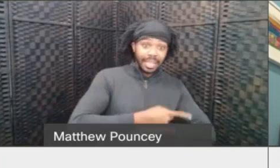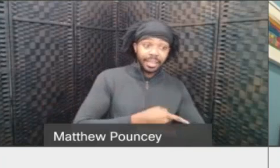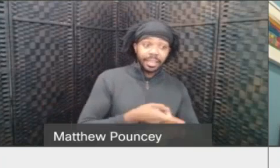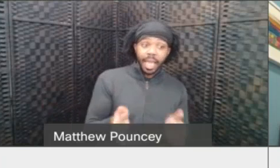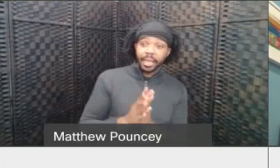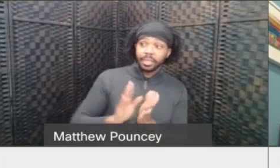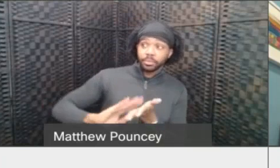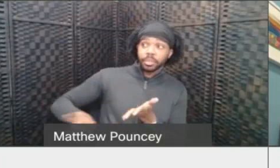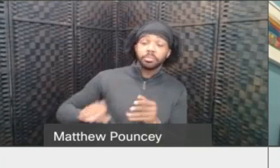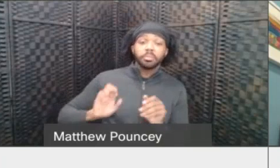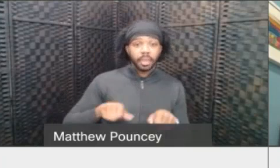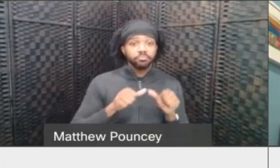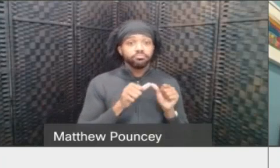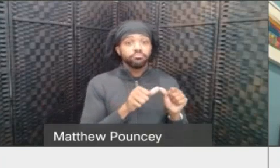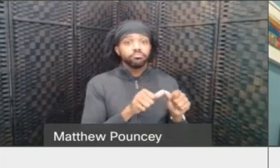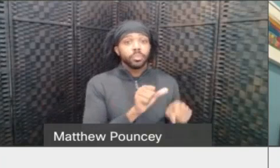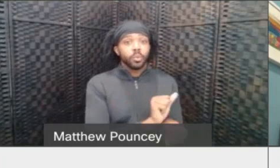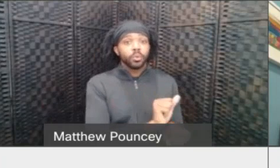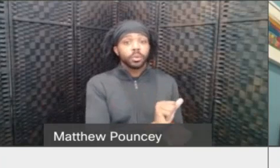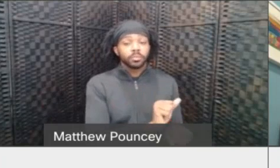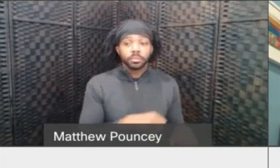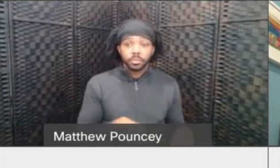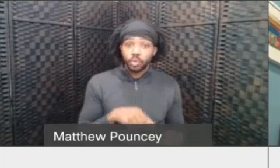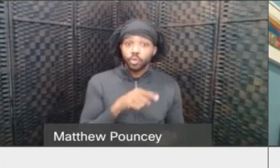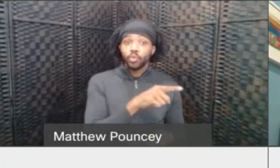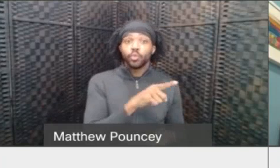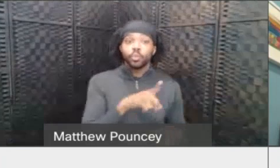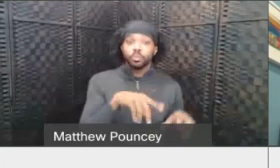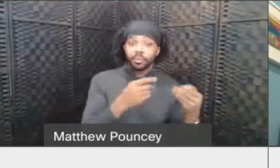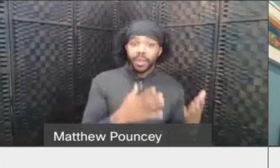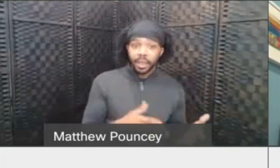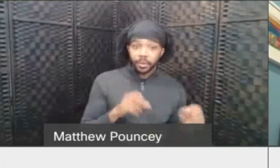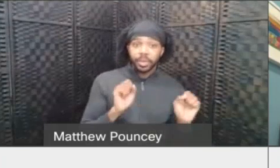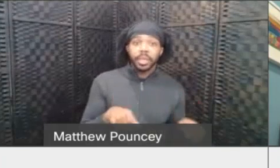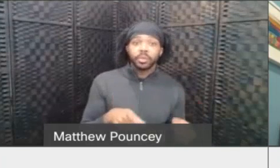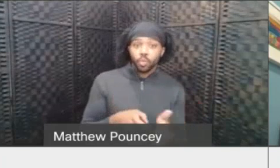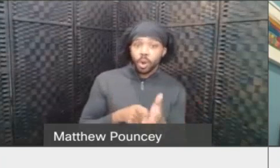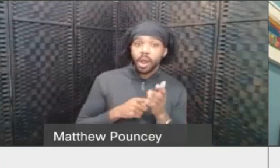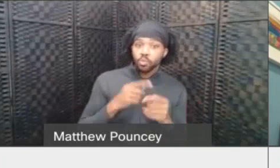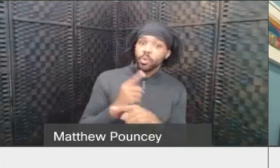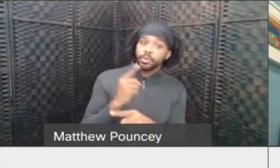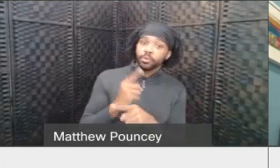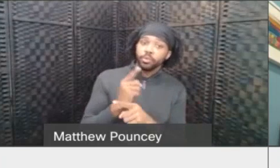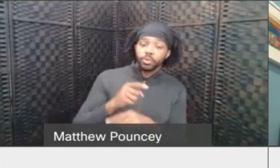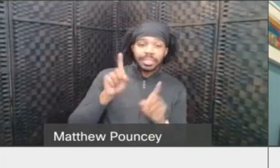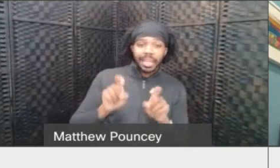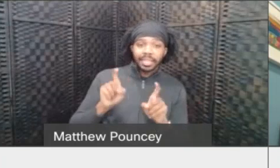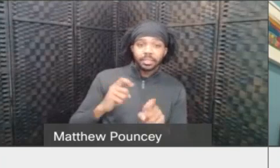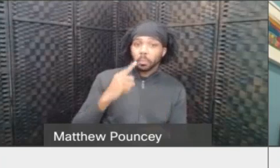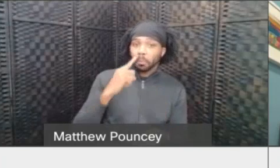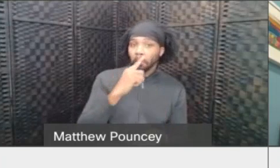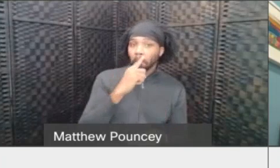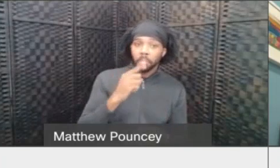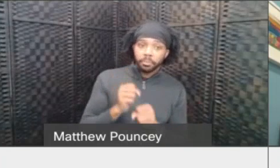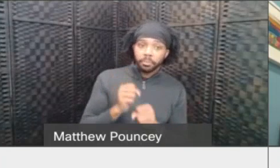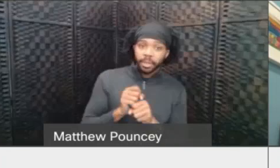continue working. As a provider, you can require regular testing of them. As soon